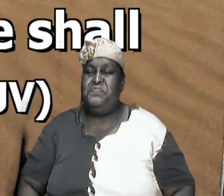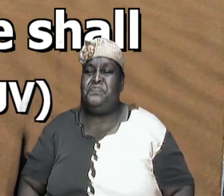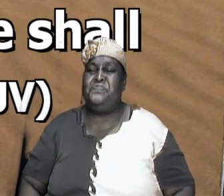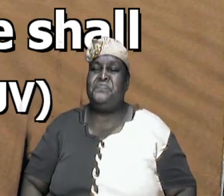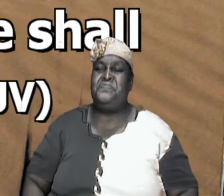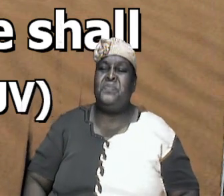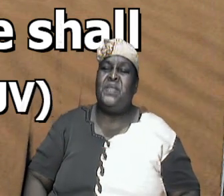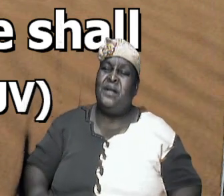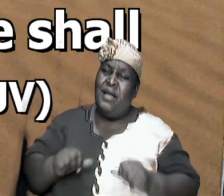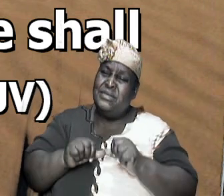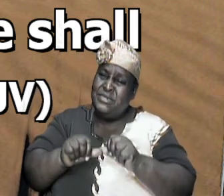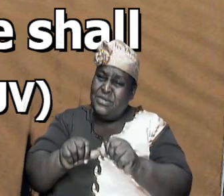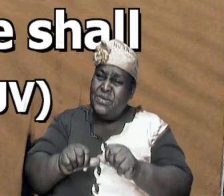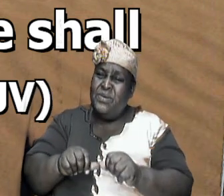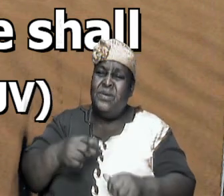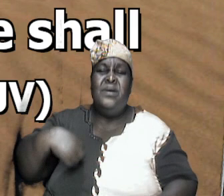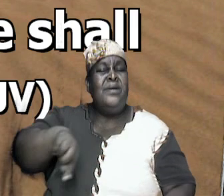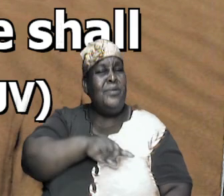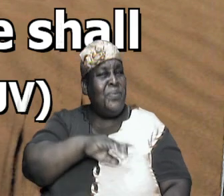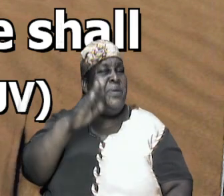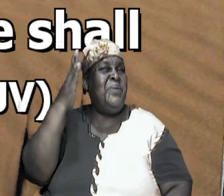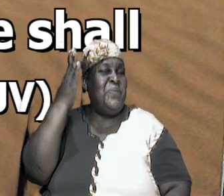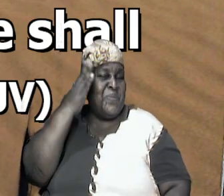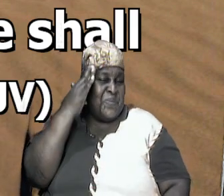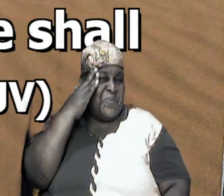But he went on to say, but we know